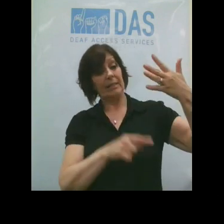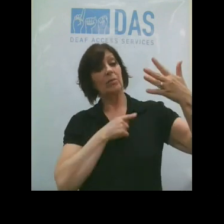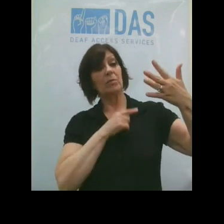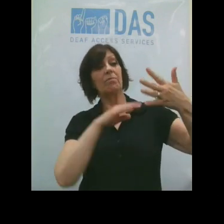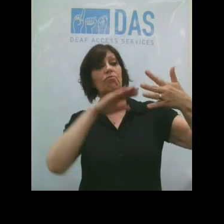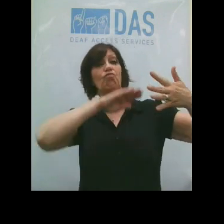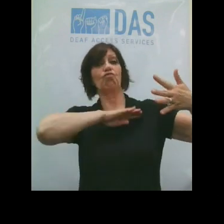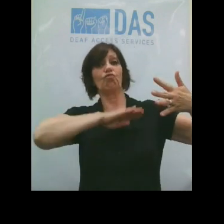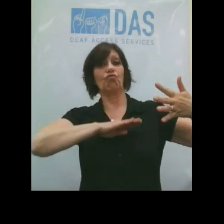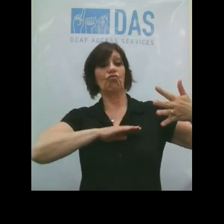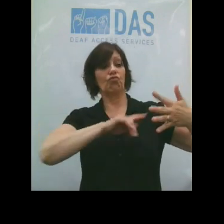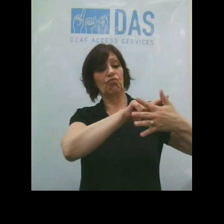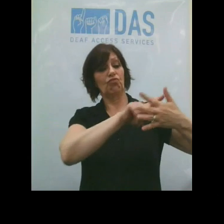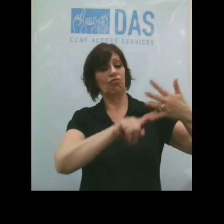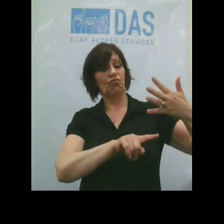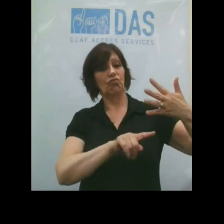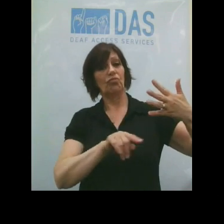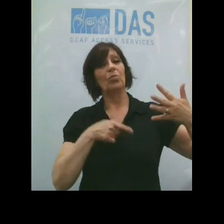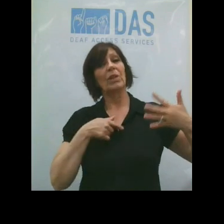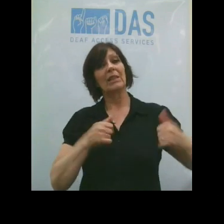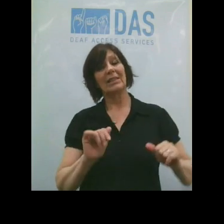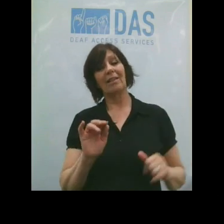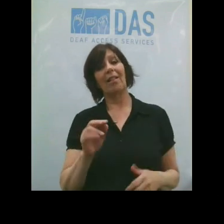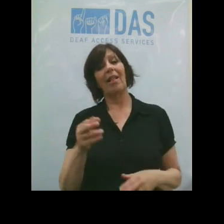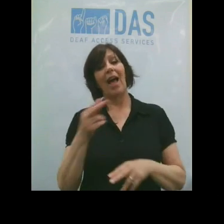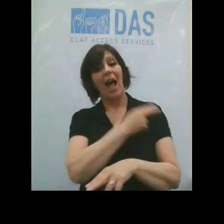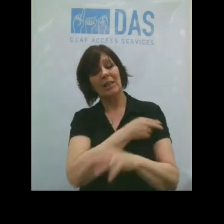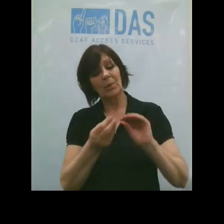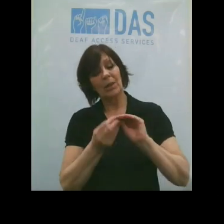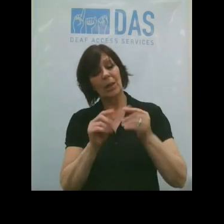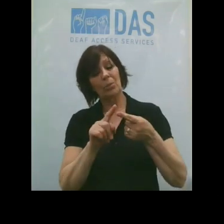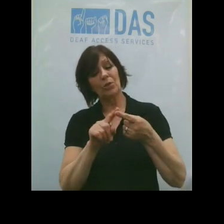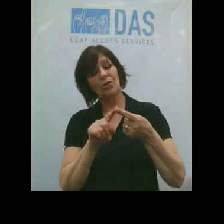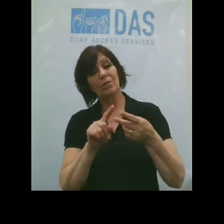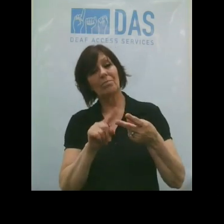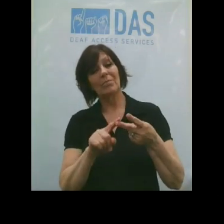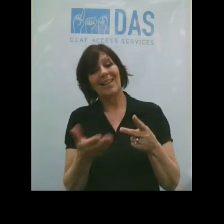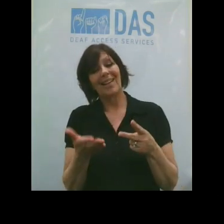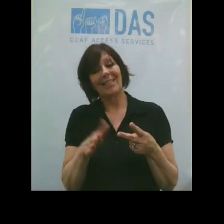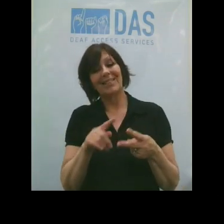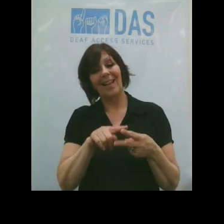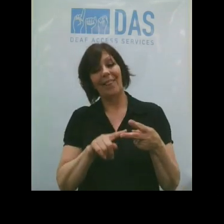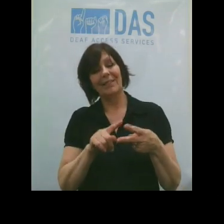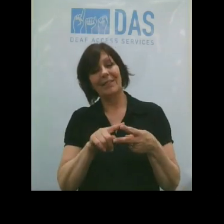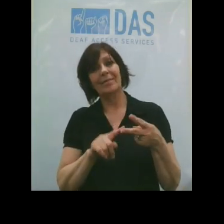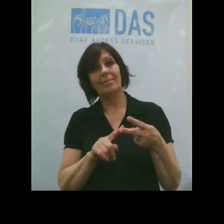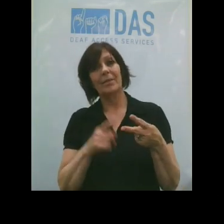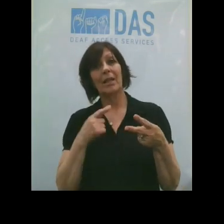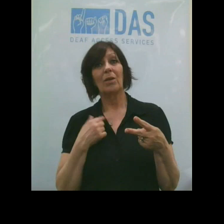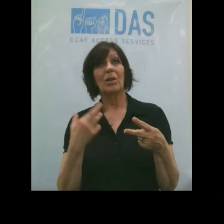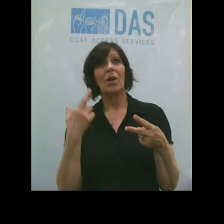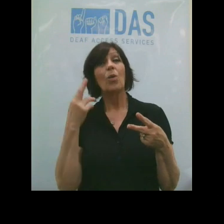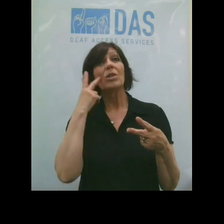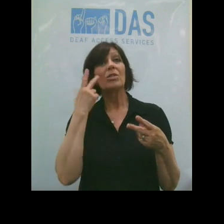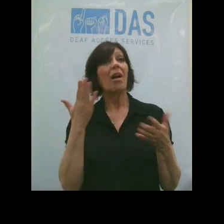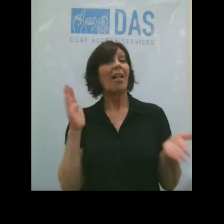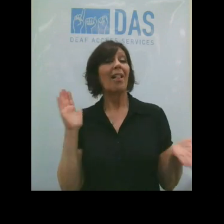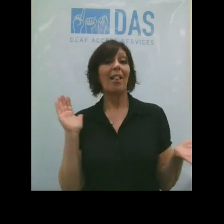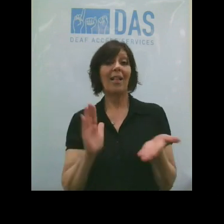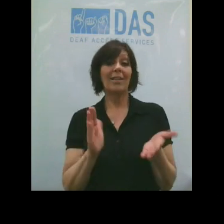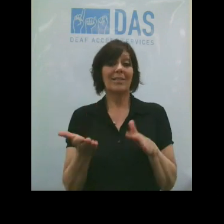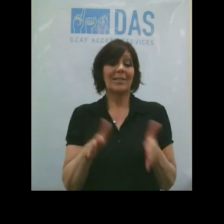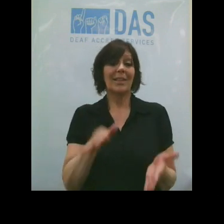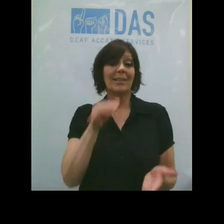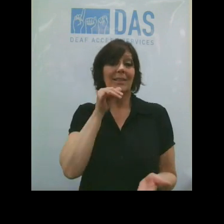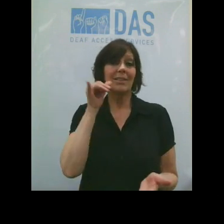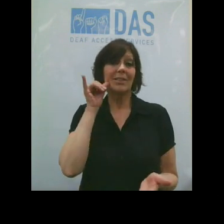with the hospitalizations, as we talked about, and the deaths. I was hopeful we saw a lessening of deaths, at least yesterday,